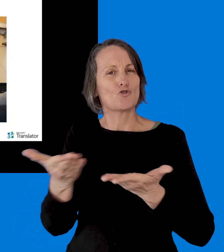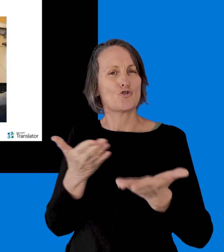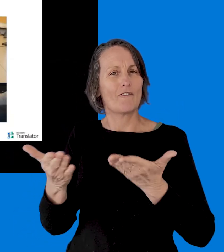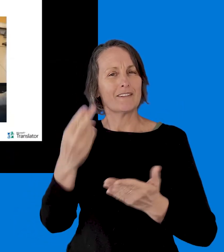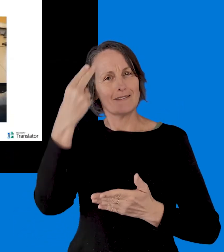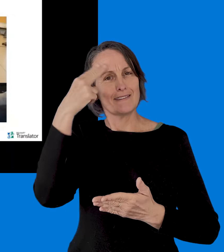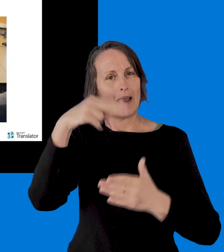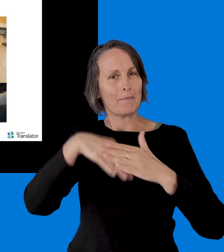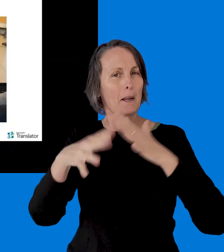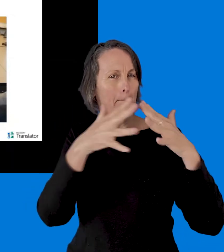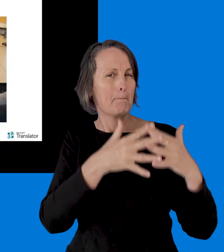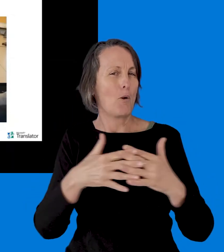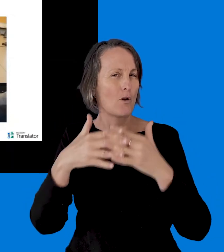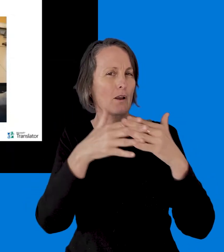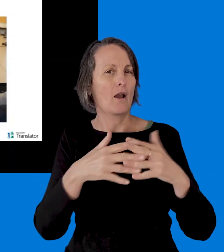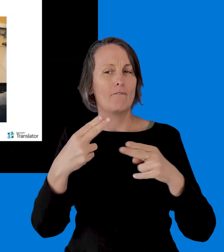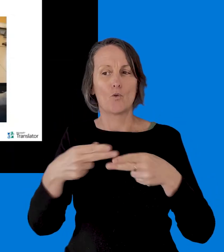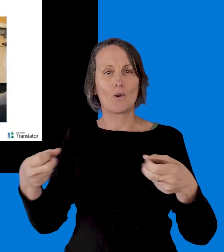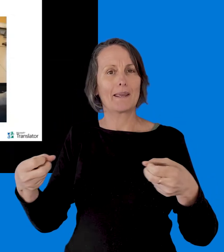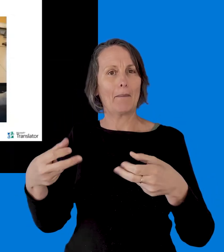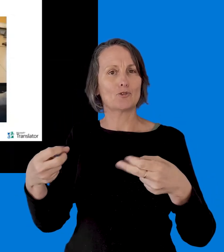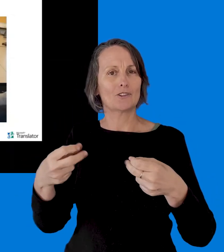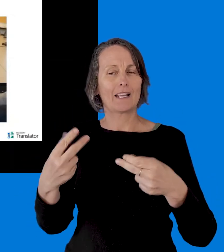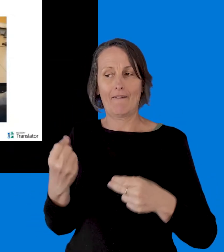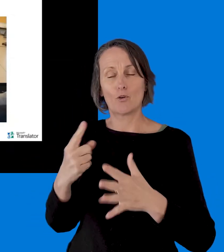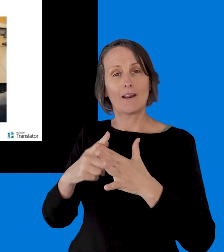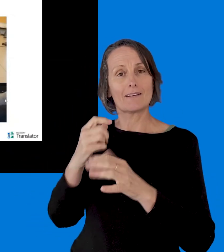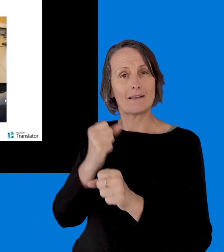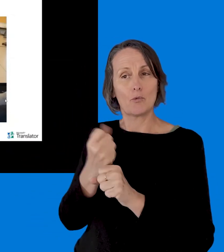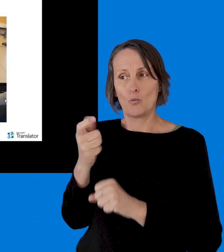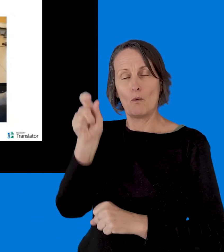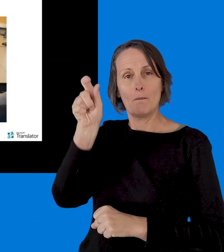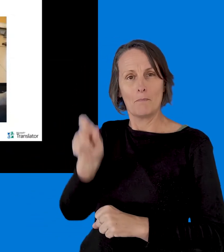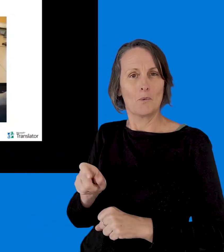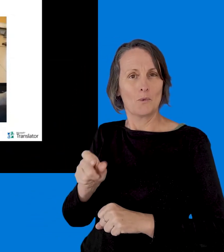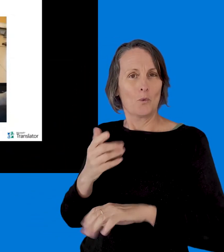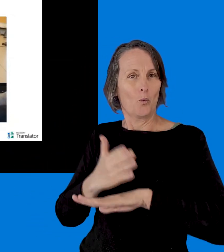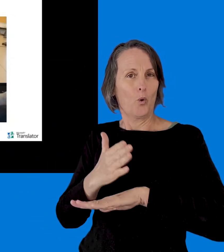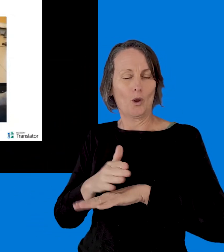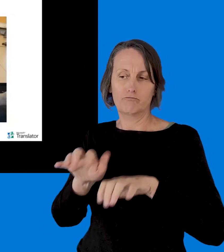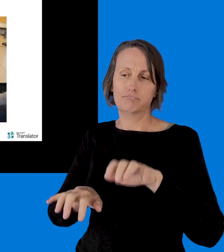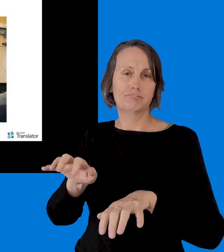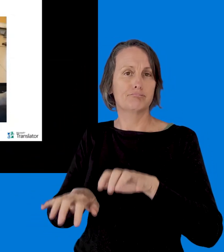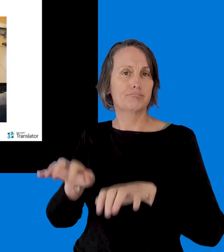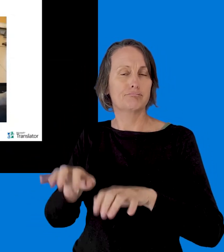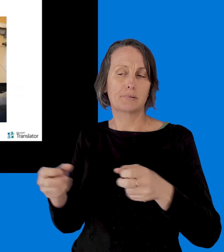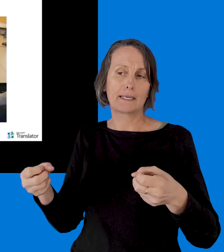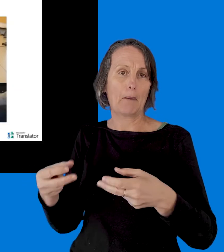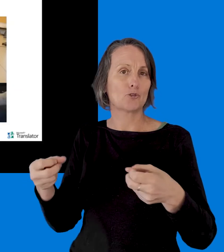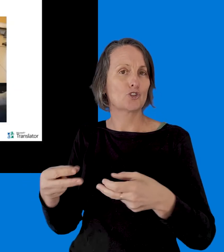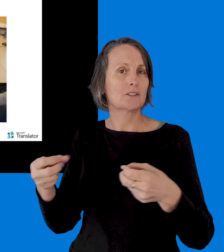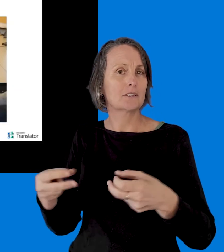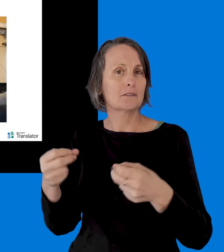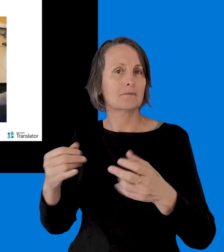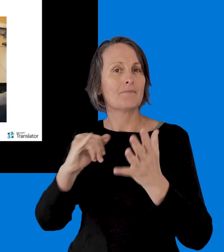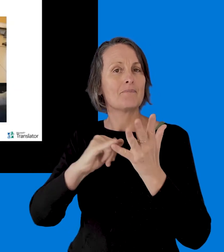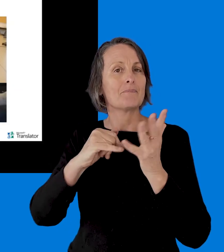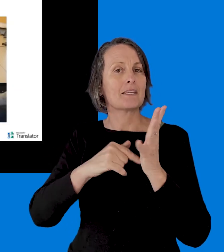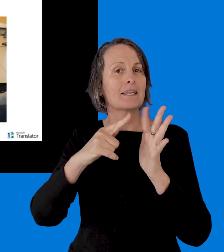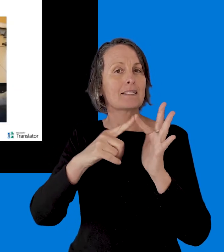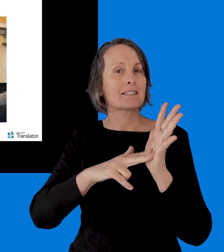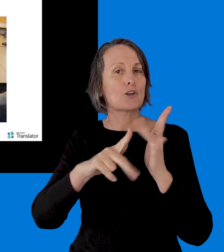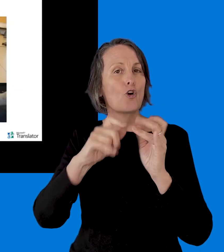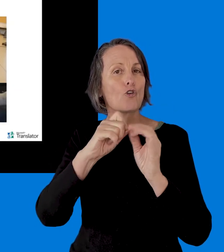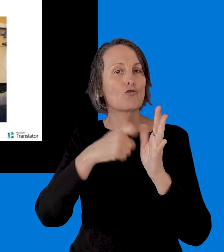This is an example of a caption device. So this is basically a person who's a stenographer, just like you would see in a courtroom, who uses